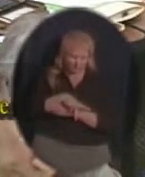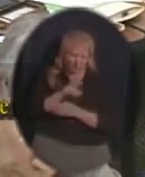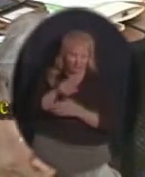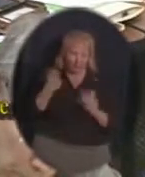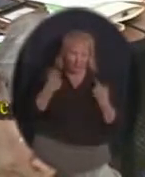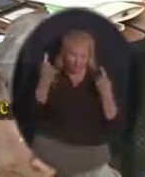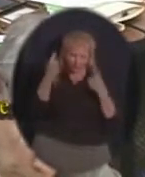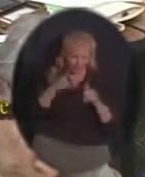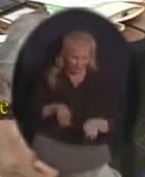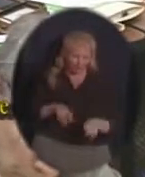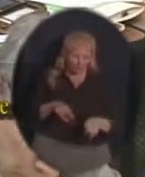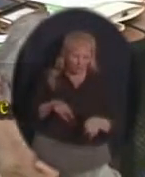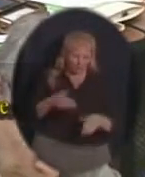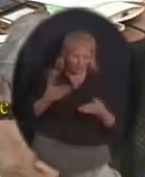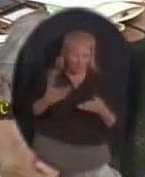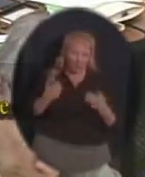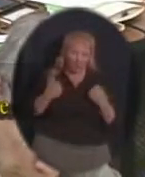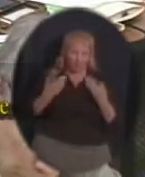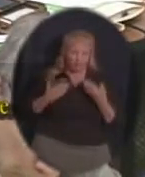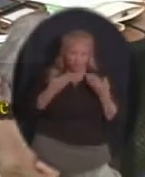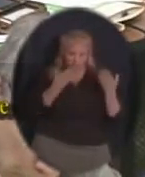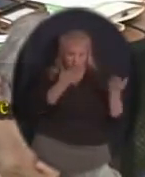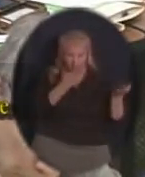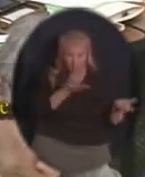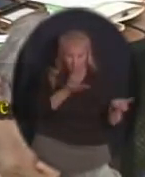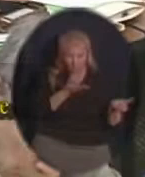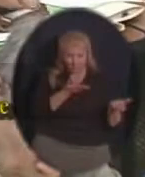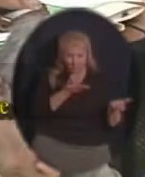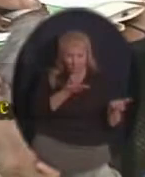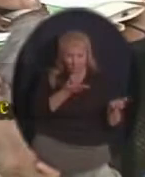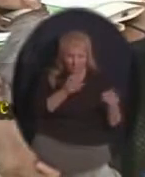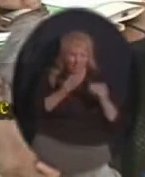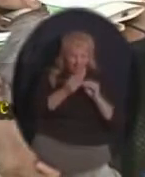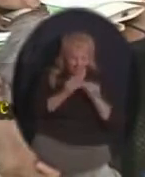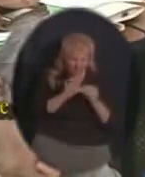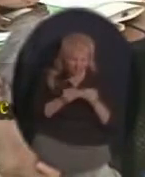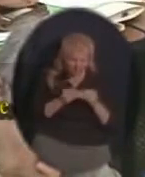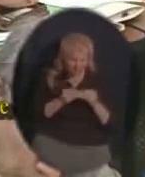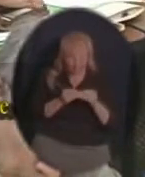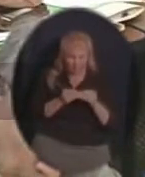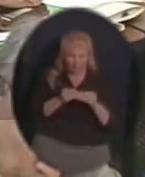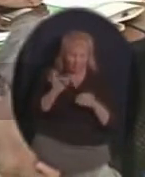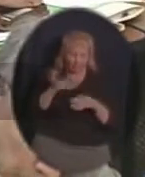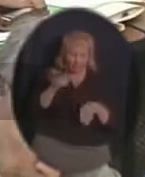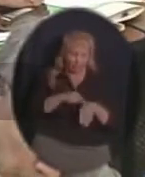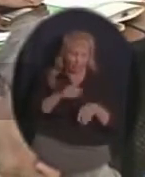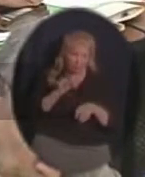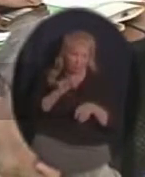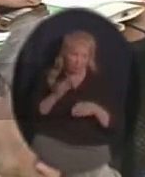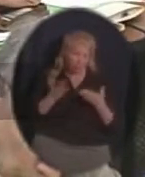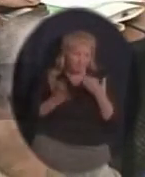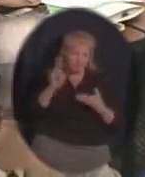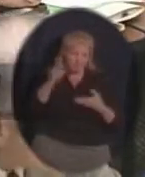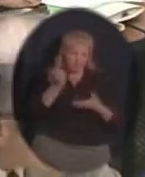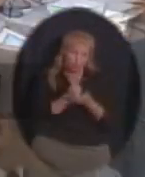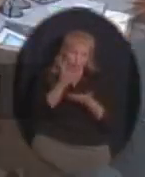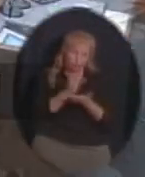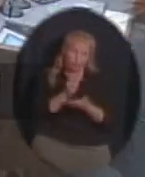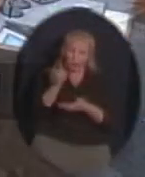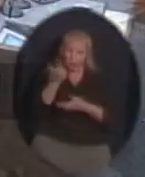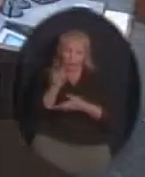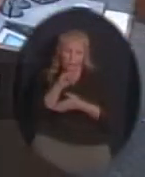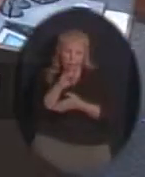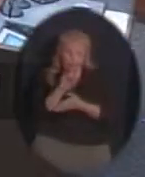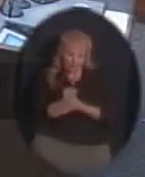solid numbers at that time, and so that will need to be approved, plus maybe some other bids that we might have. Yeah, and